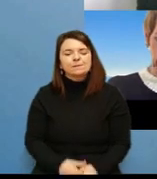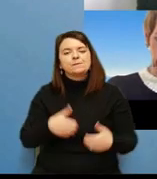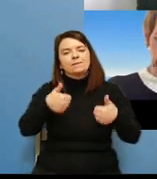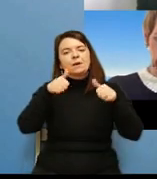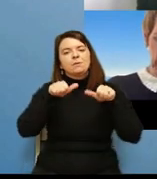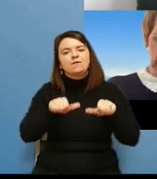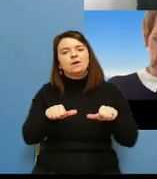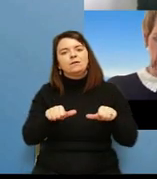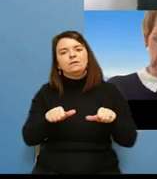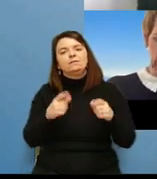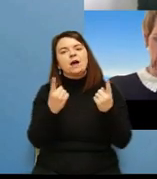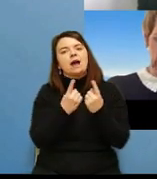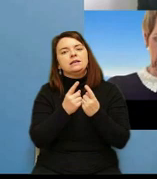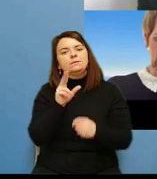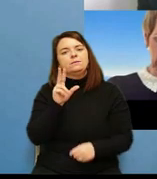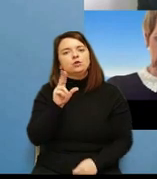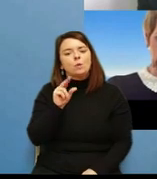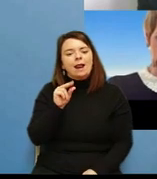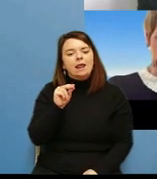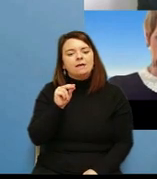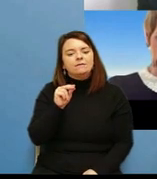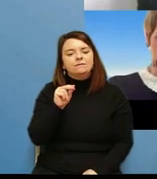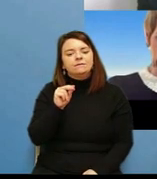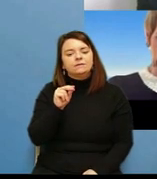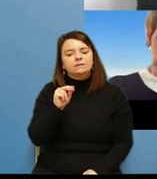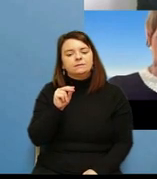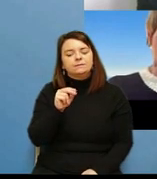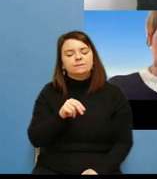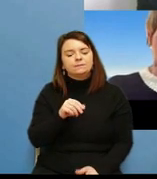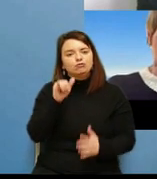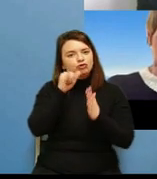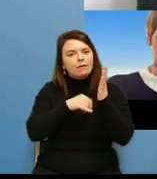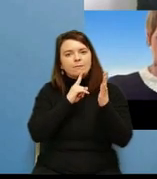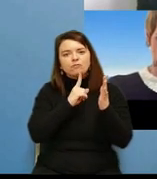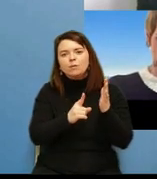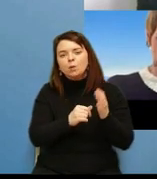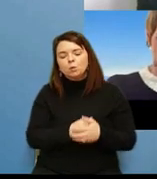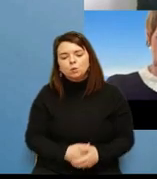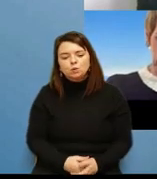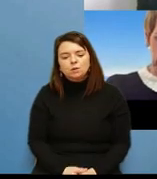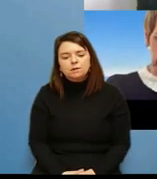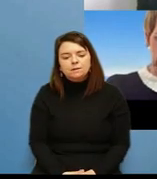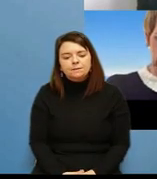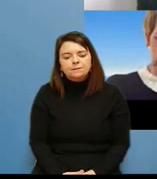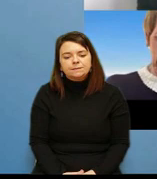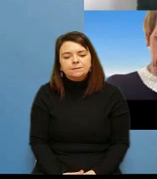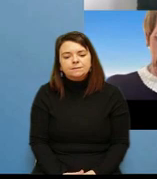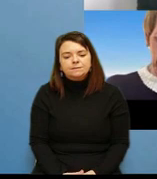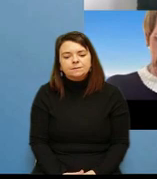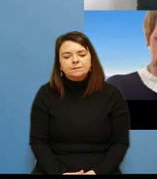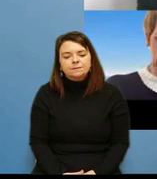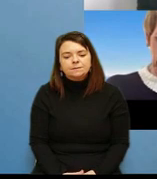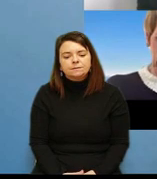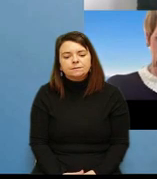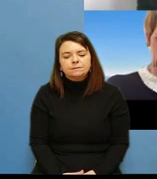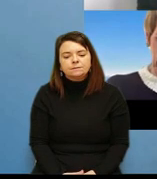you. I'll move on to item 12, the prescribing report. Michael, you want to